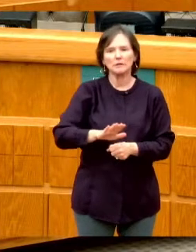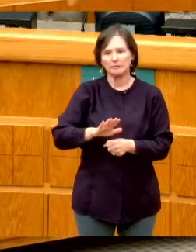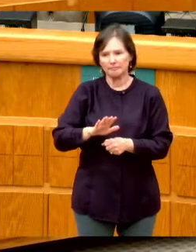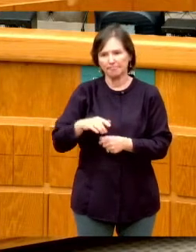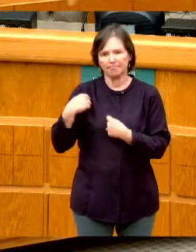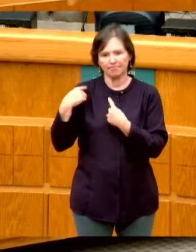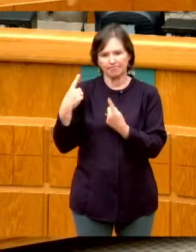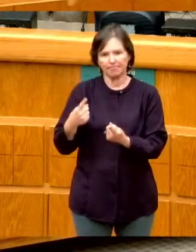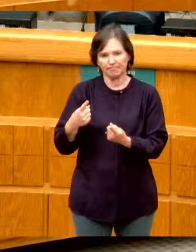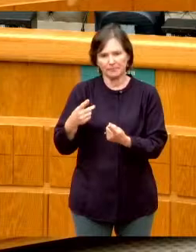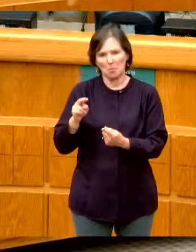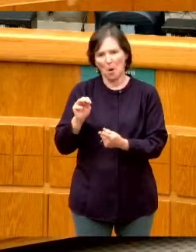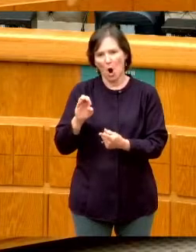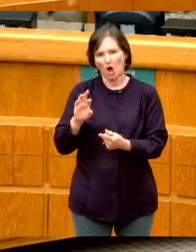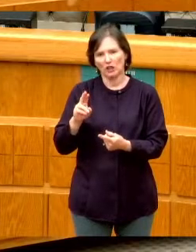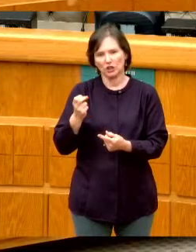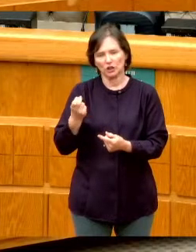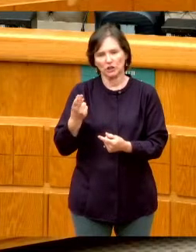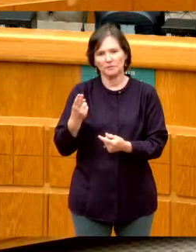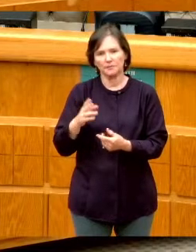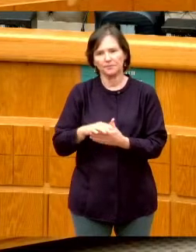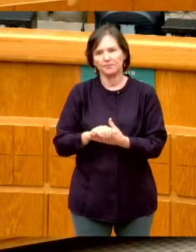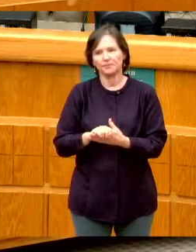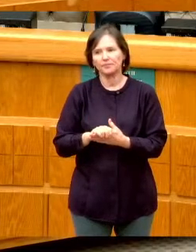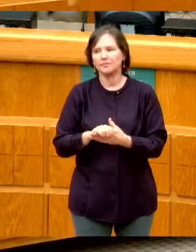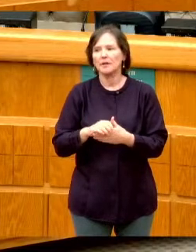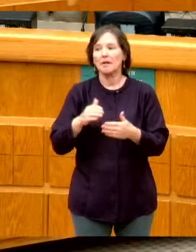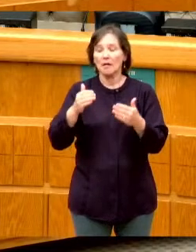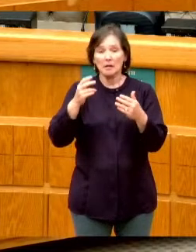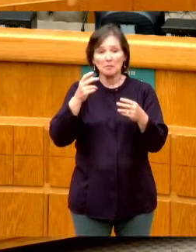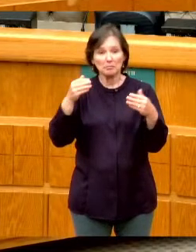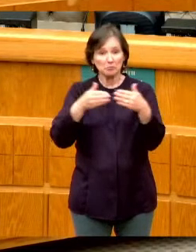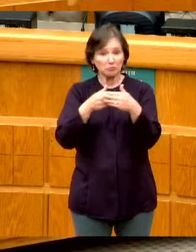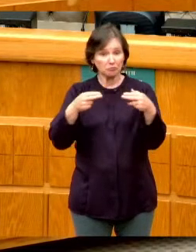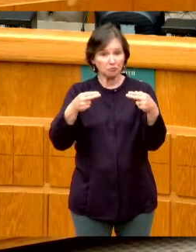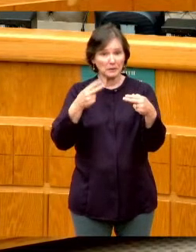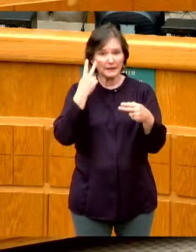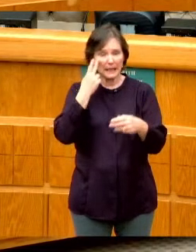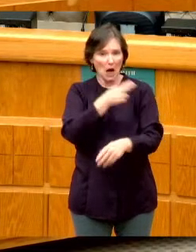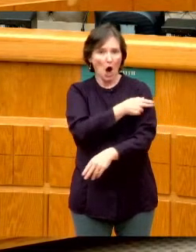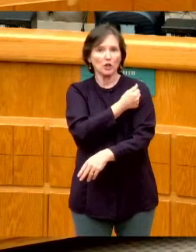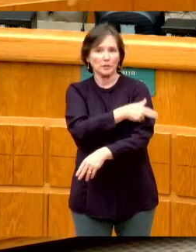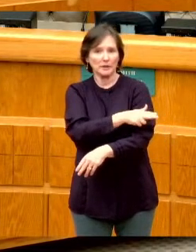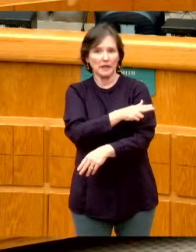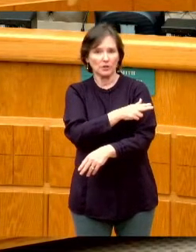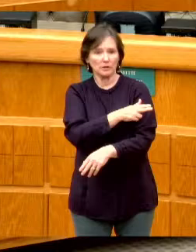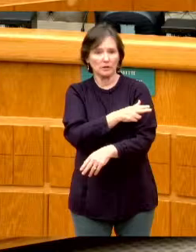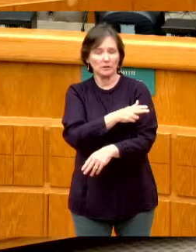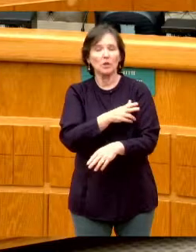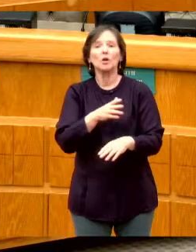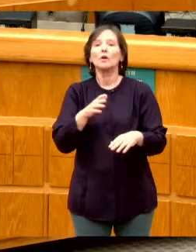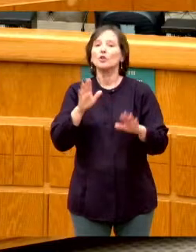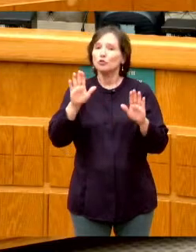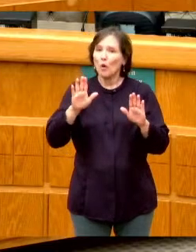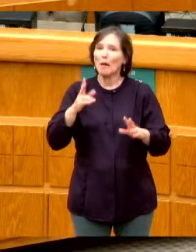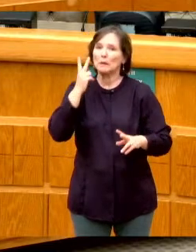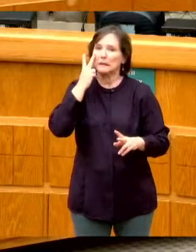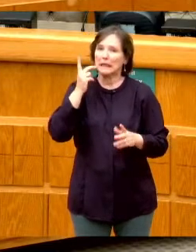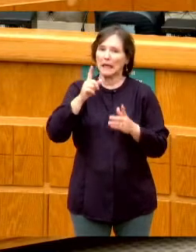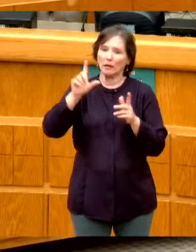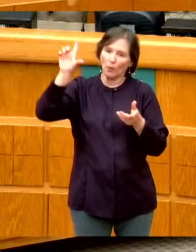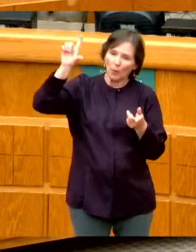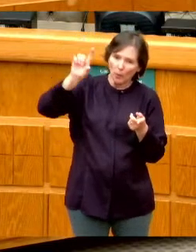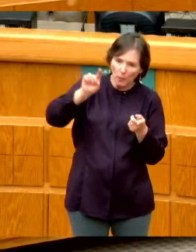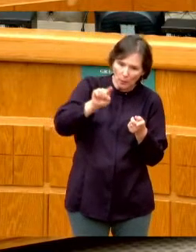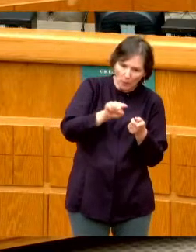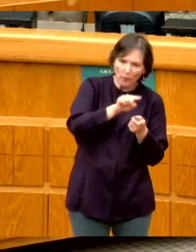The next slide is basically the hospitalizations. The good news is that you're starting to see the dip. And so if you look at the far right